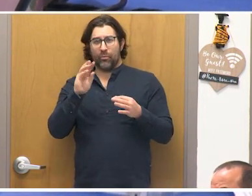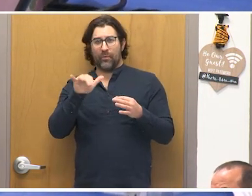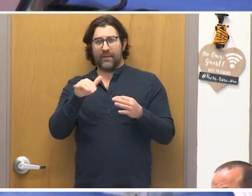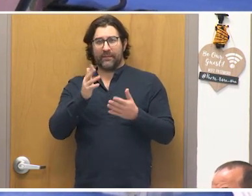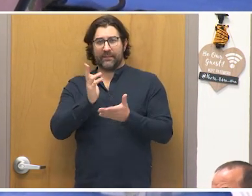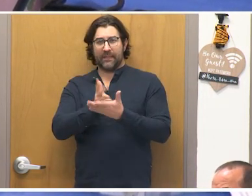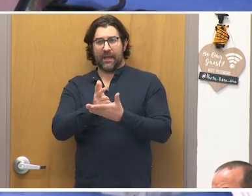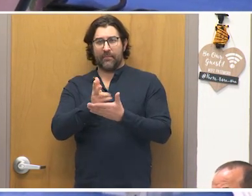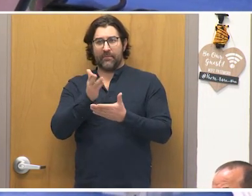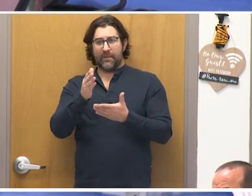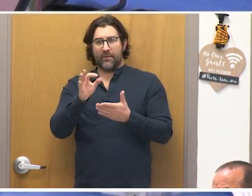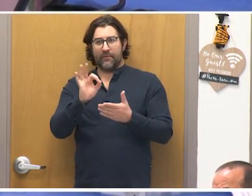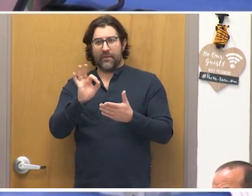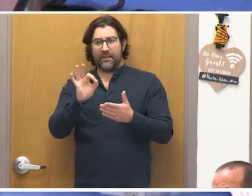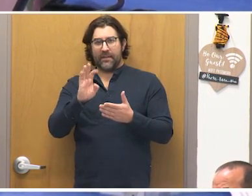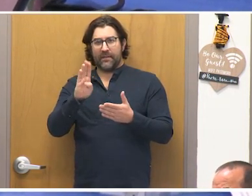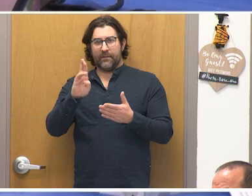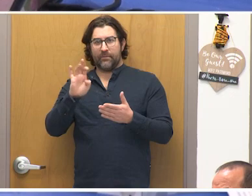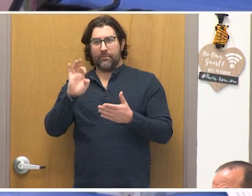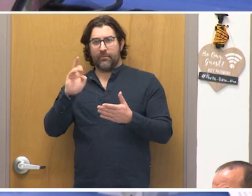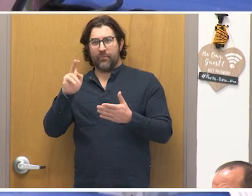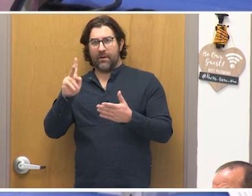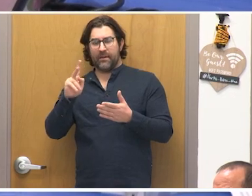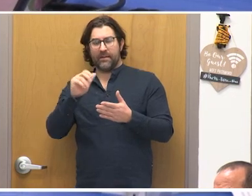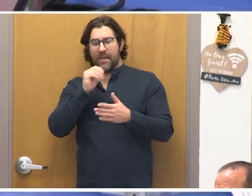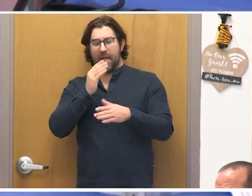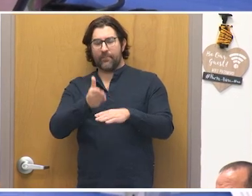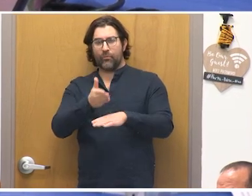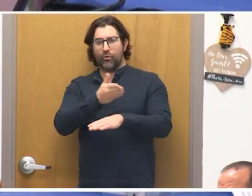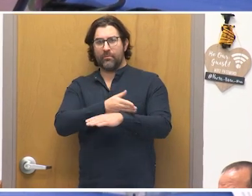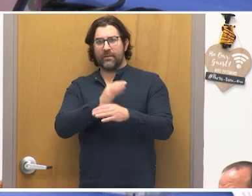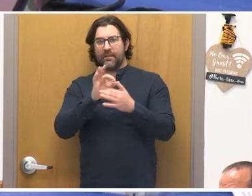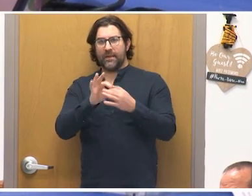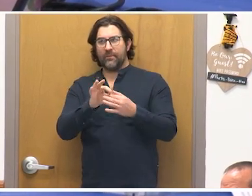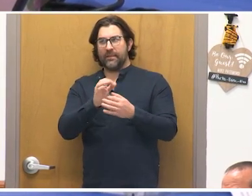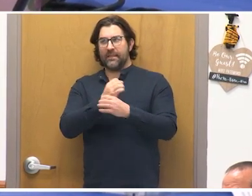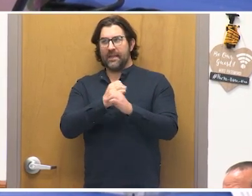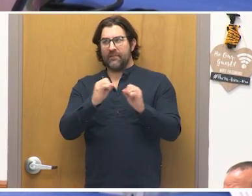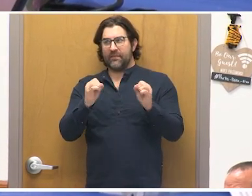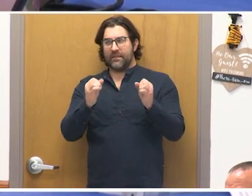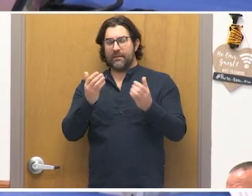stop at Frankstown and Braddock is an improvement when it comes to safety.